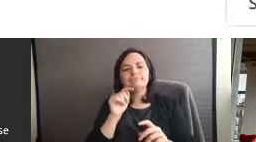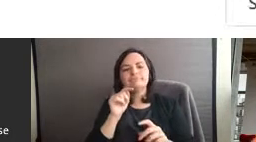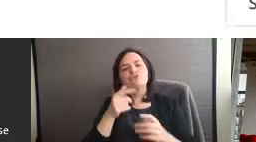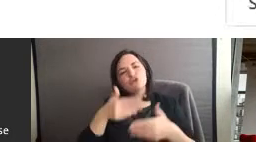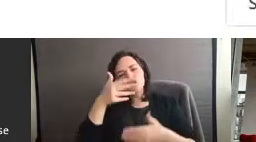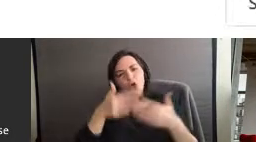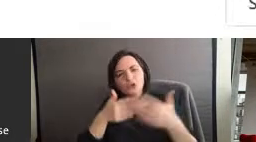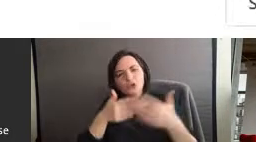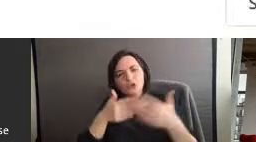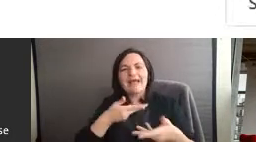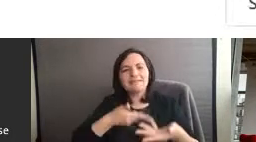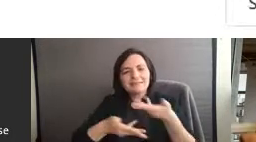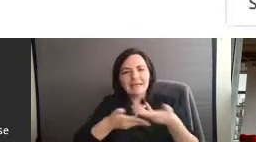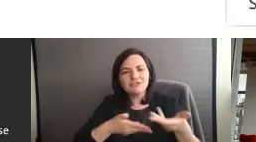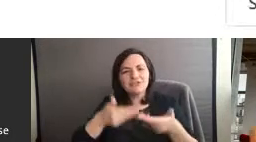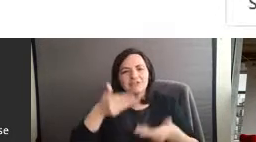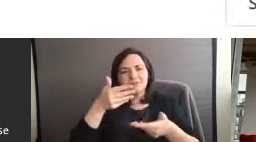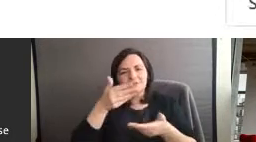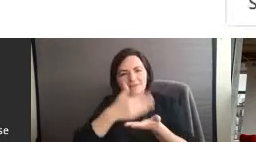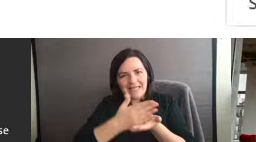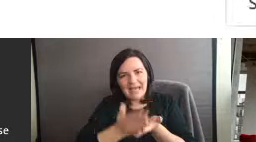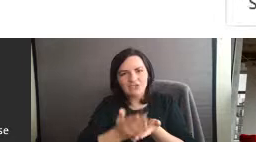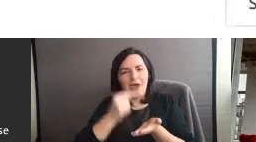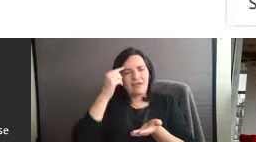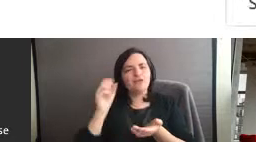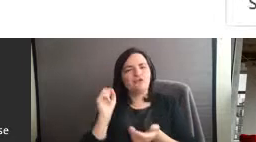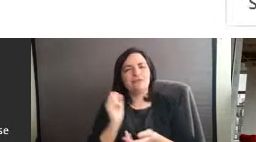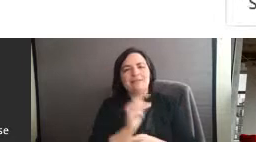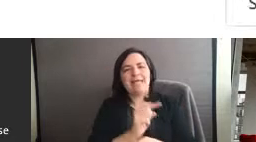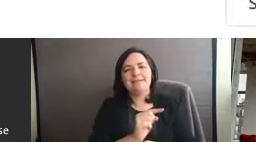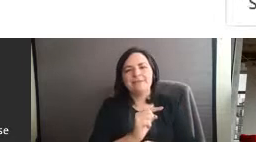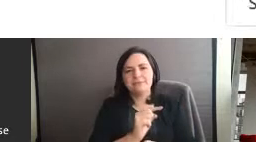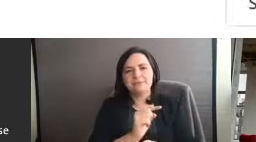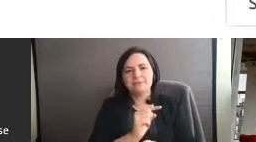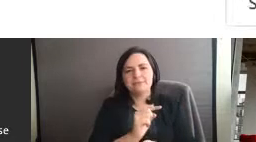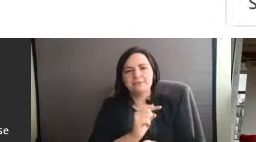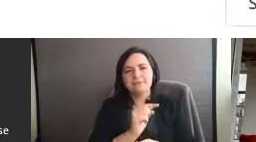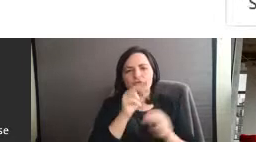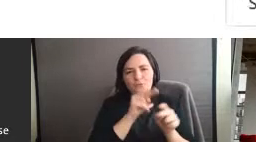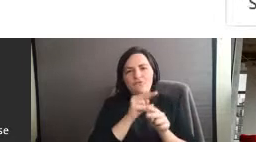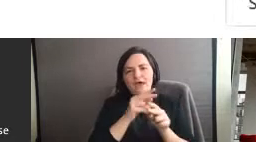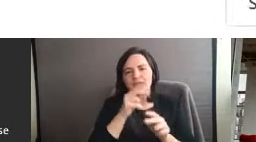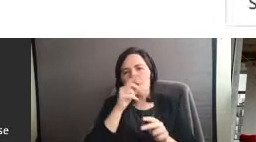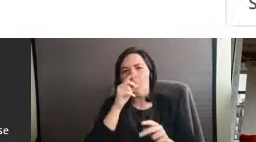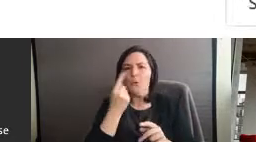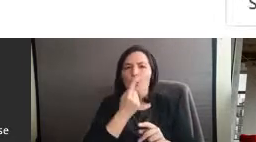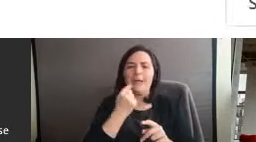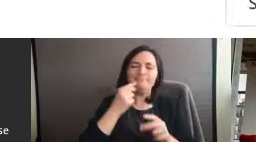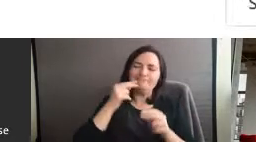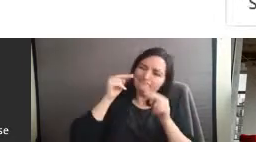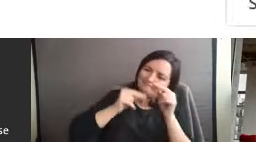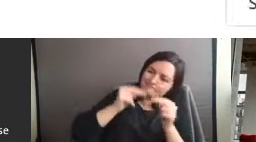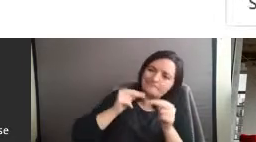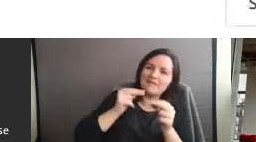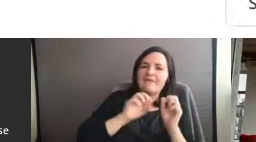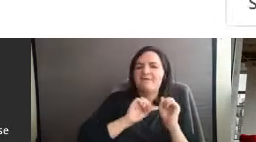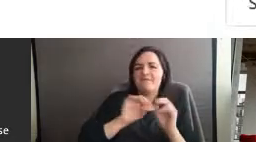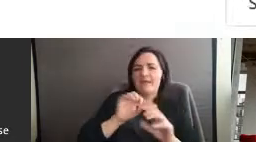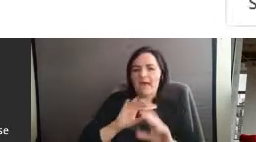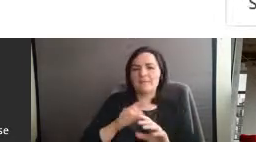and give you some models for these various sections and what the content of these sections look like through the sessions